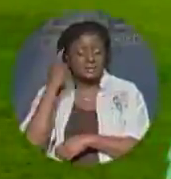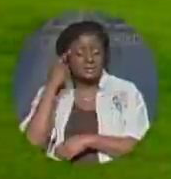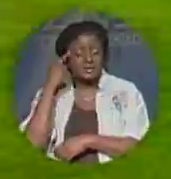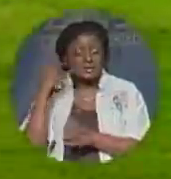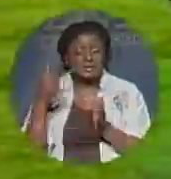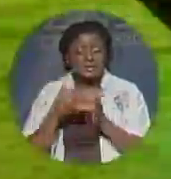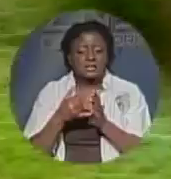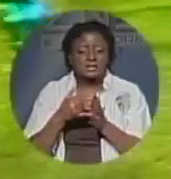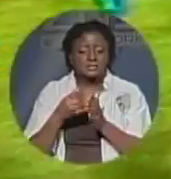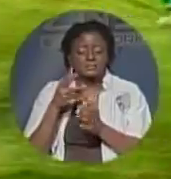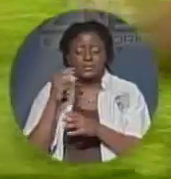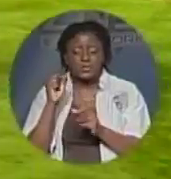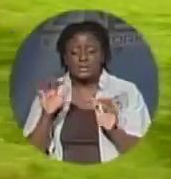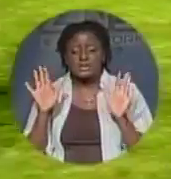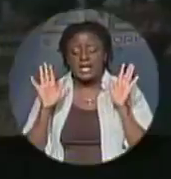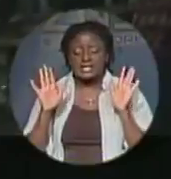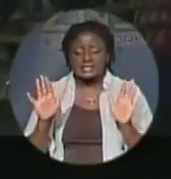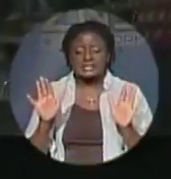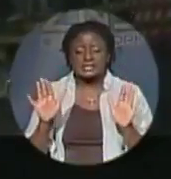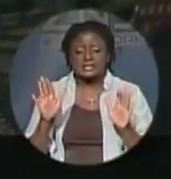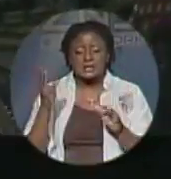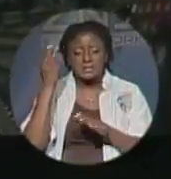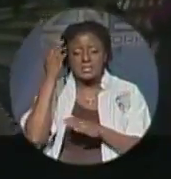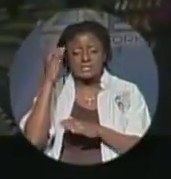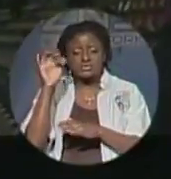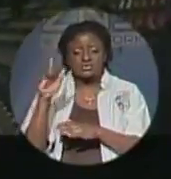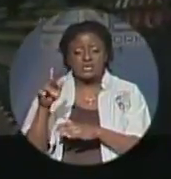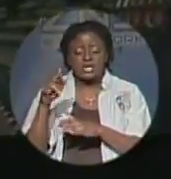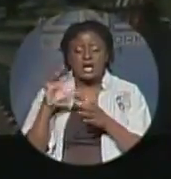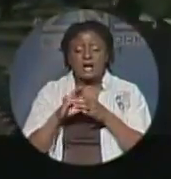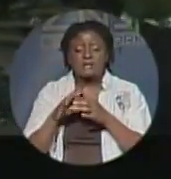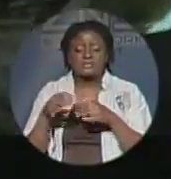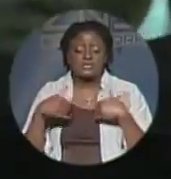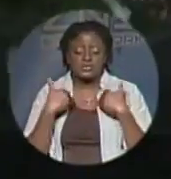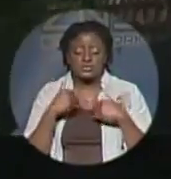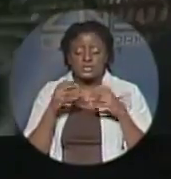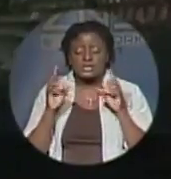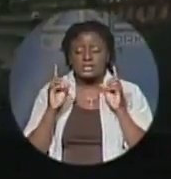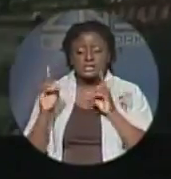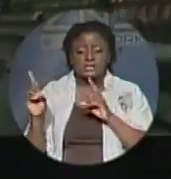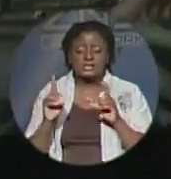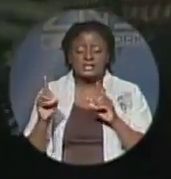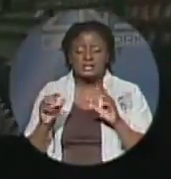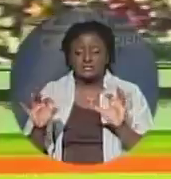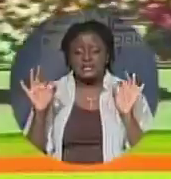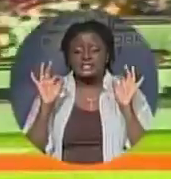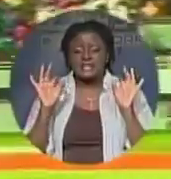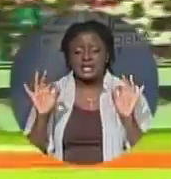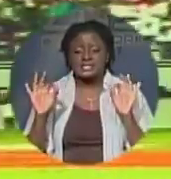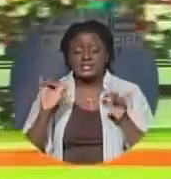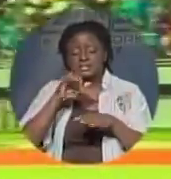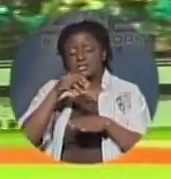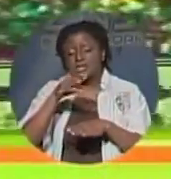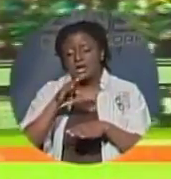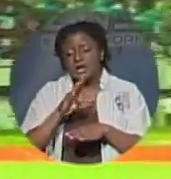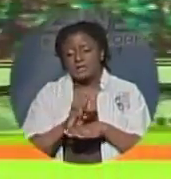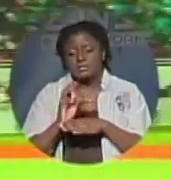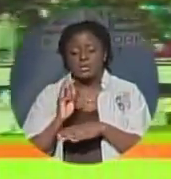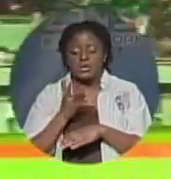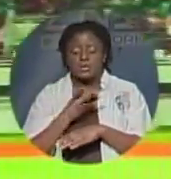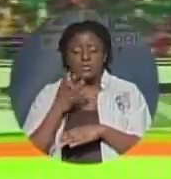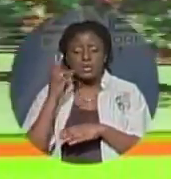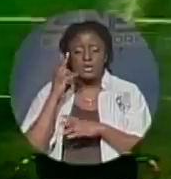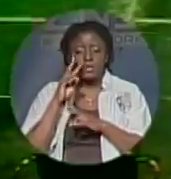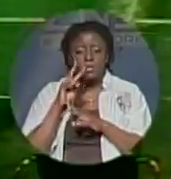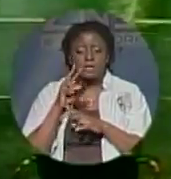the Ministry of Youth did a fantastic job. We watched some of particularly the wave of where persons, the whole wave through, and then the